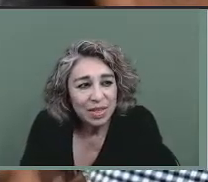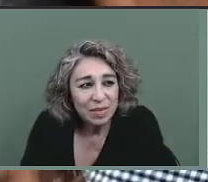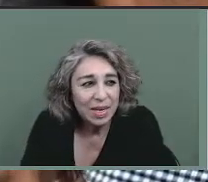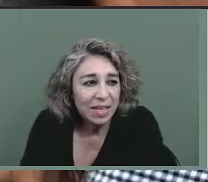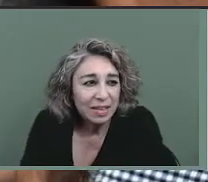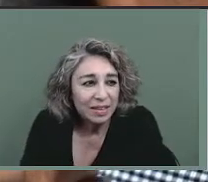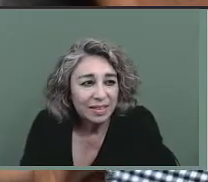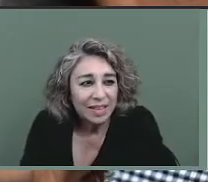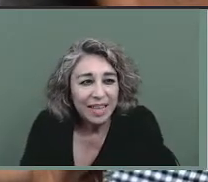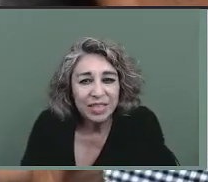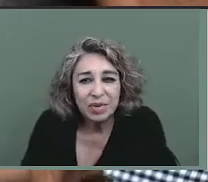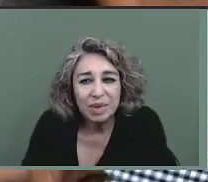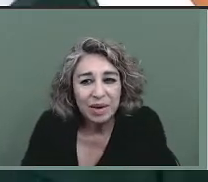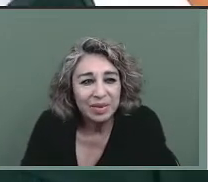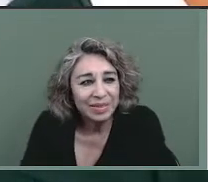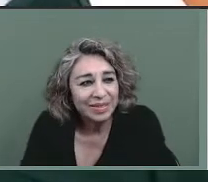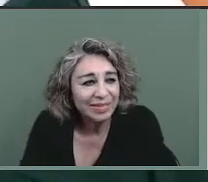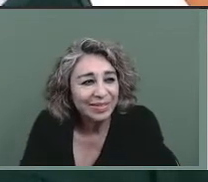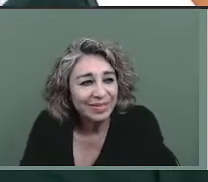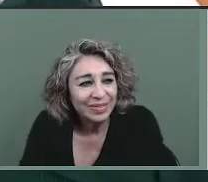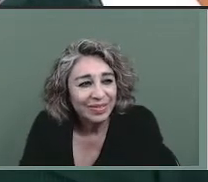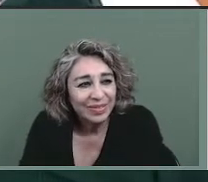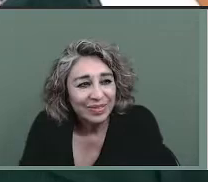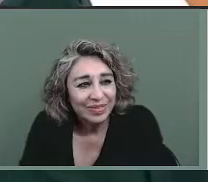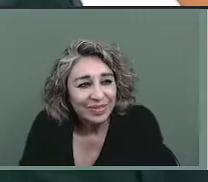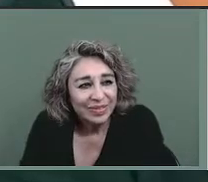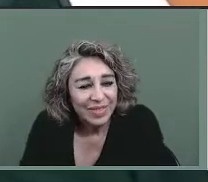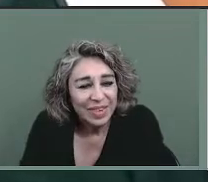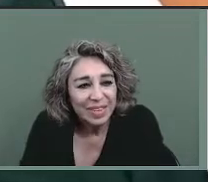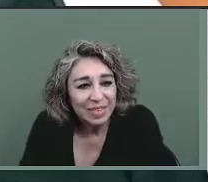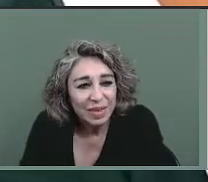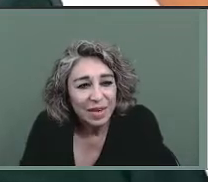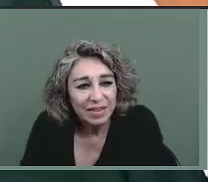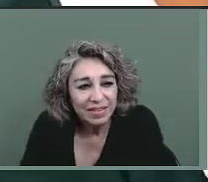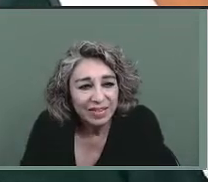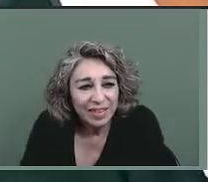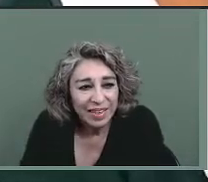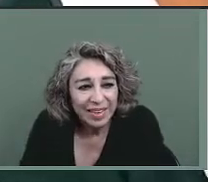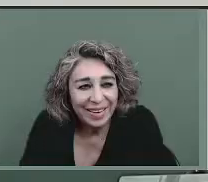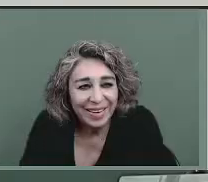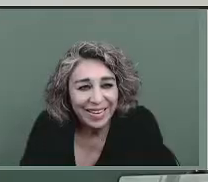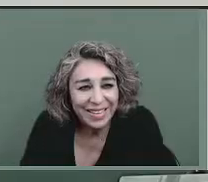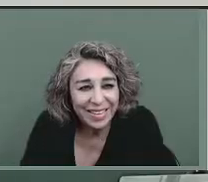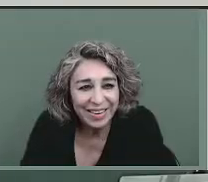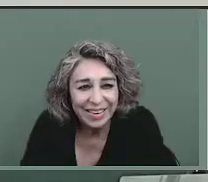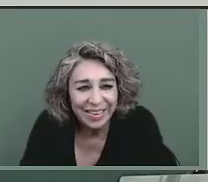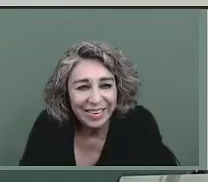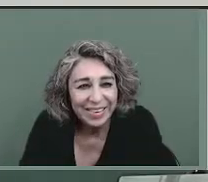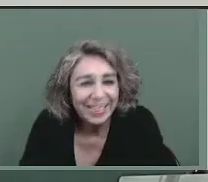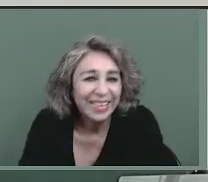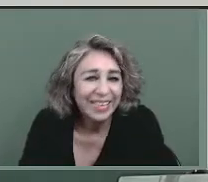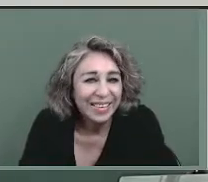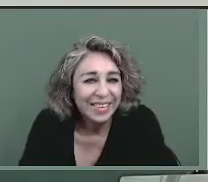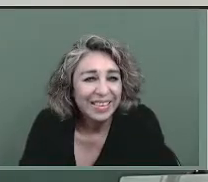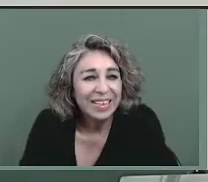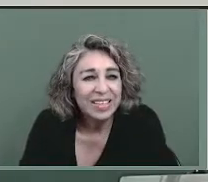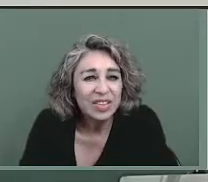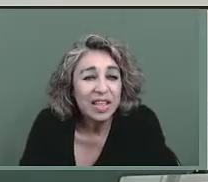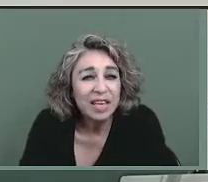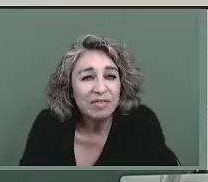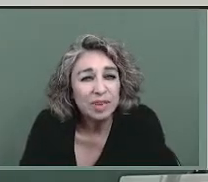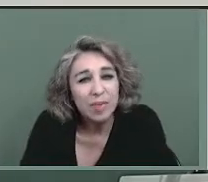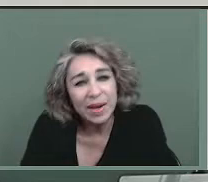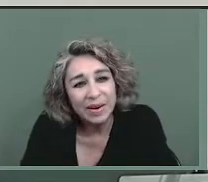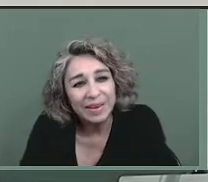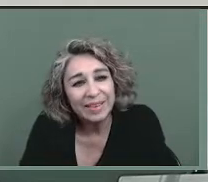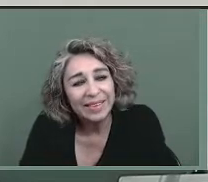We'll send them a little ice cream cone or some kind of a sucker so that they